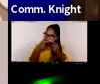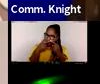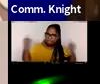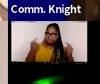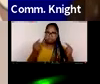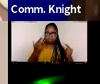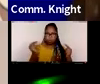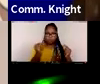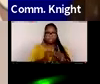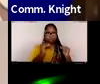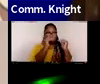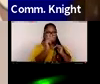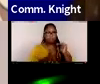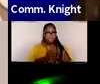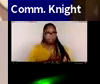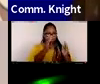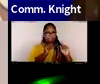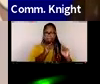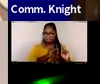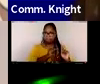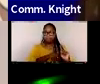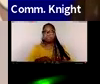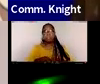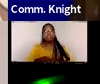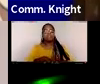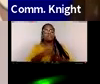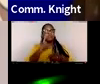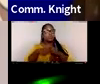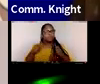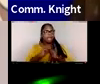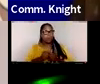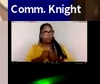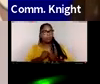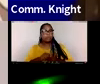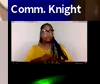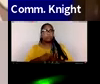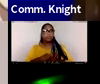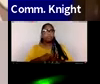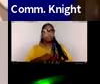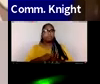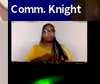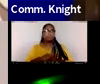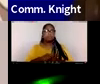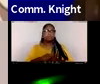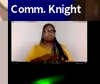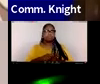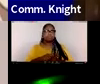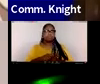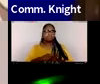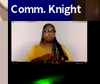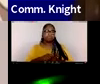site. I'd just like to close by saying that the conversations that will